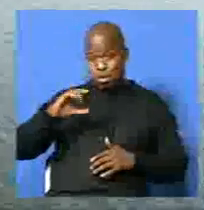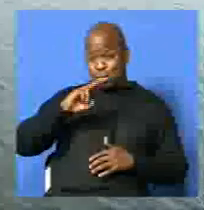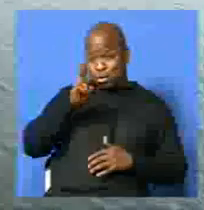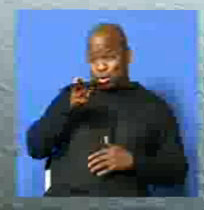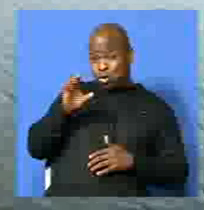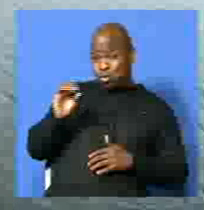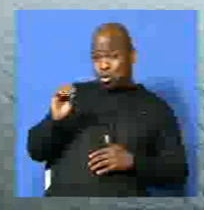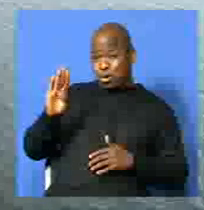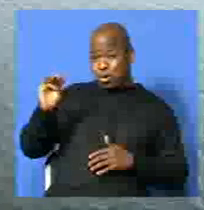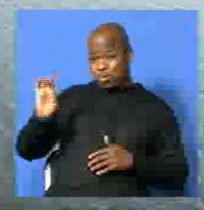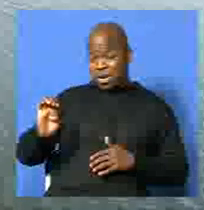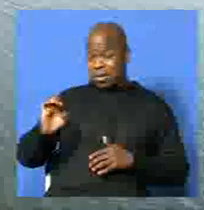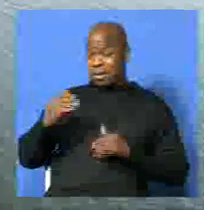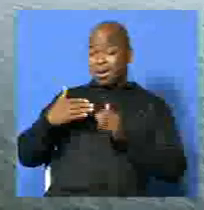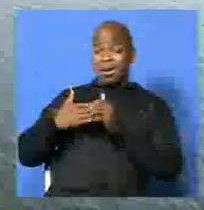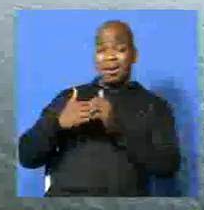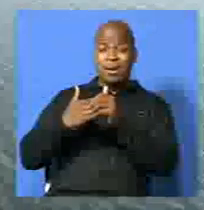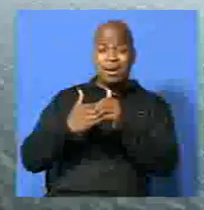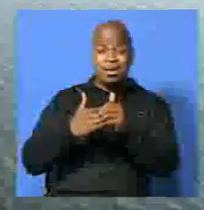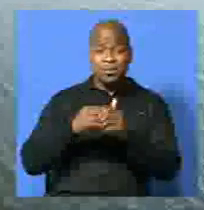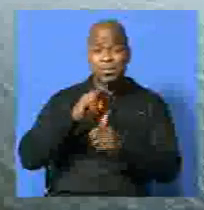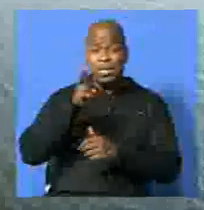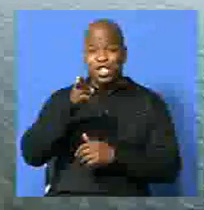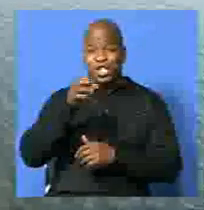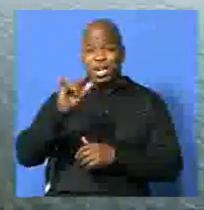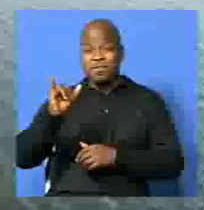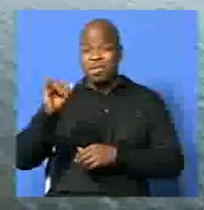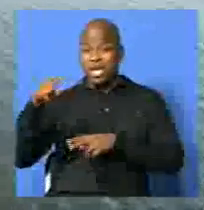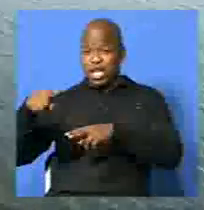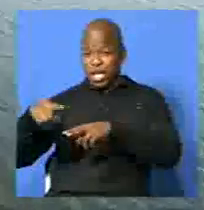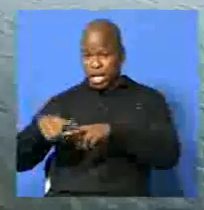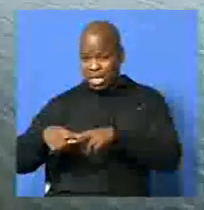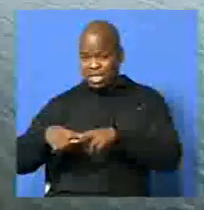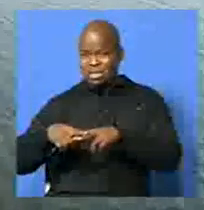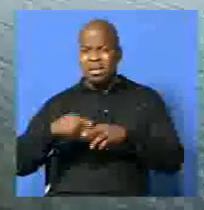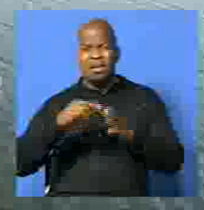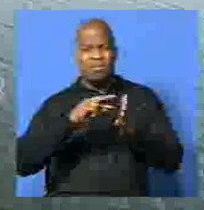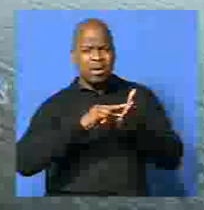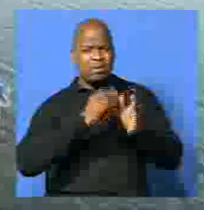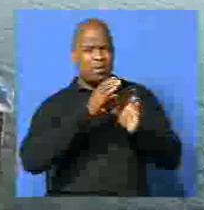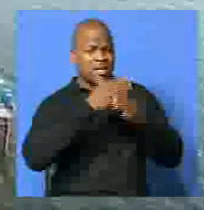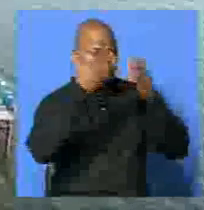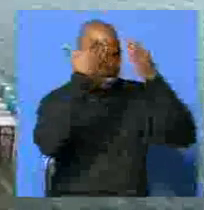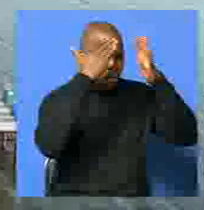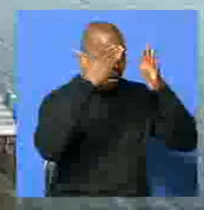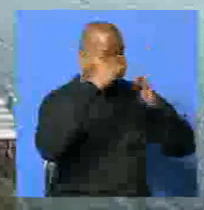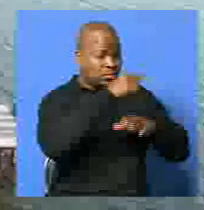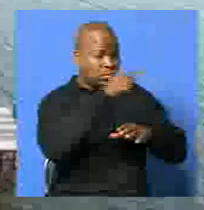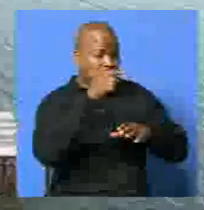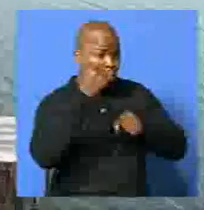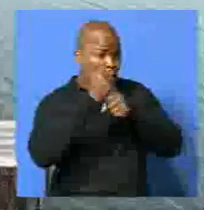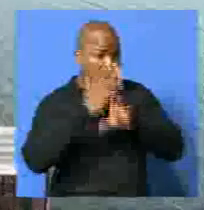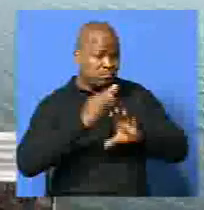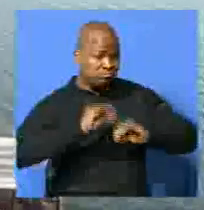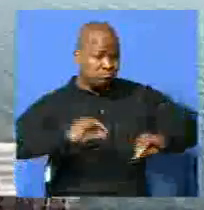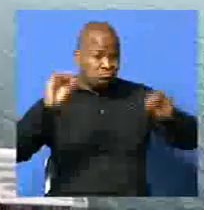gore ene ile ta jalo mo bolwetseng jwa HIV and AIDS mme ra tsone ra bona e le gore thuto e ne ya tsena mo babereki ba borogo jo